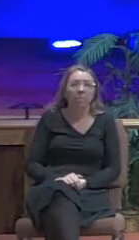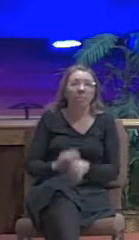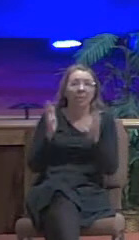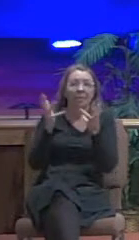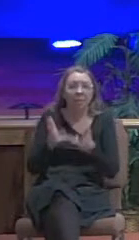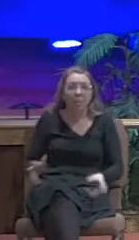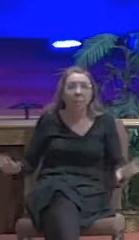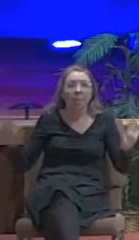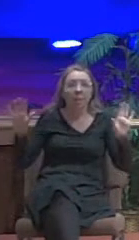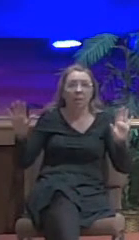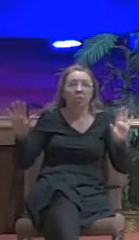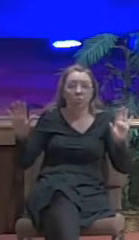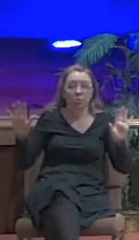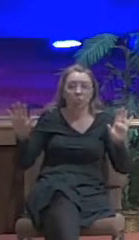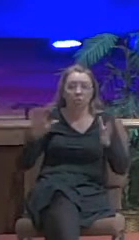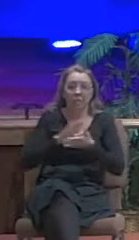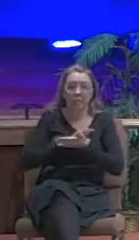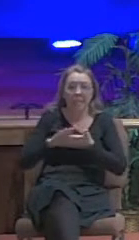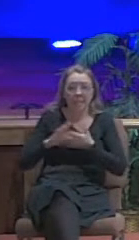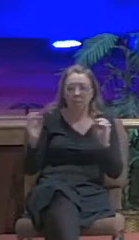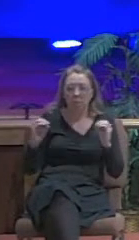sin.